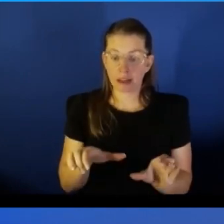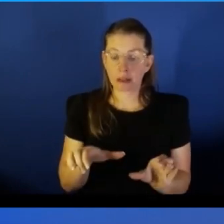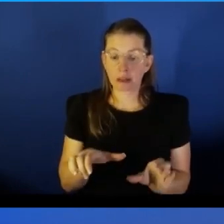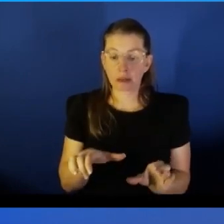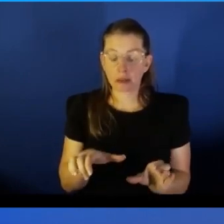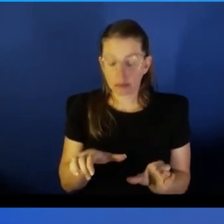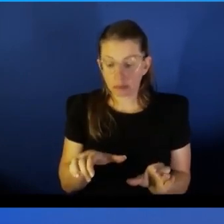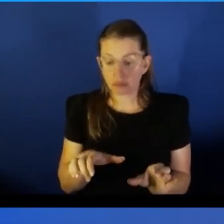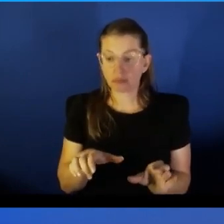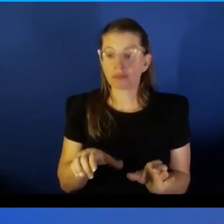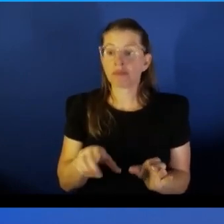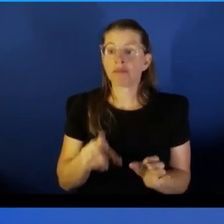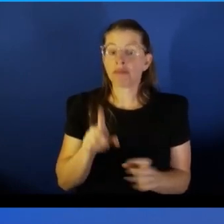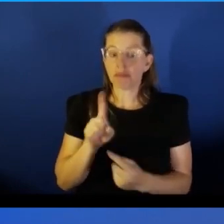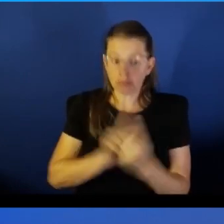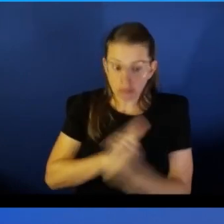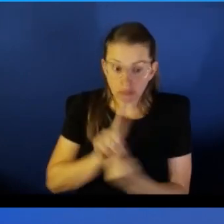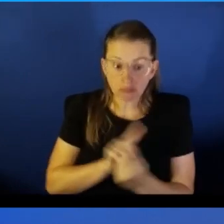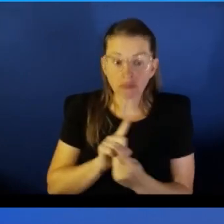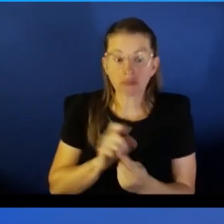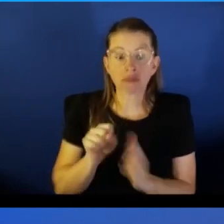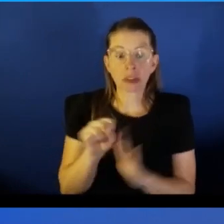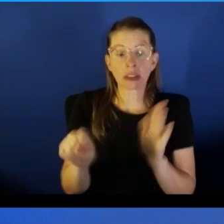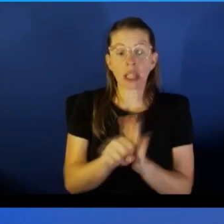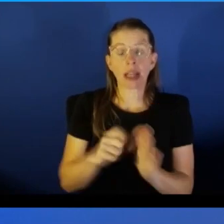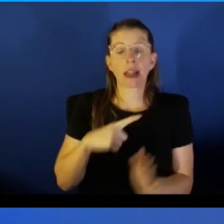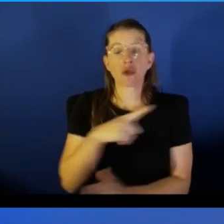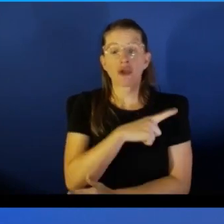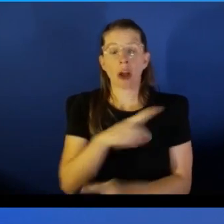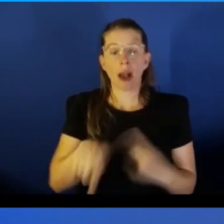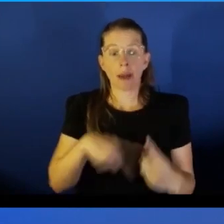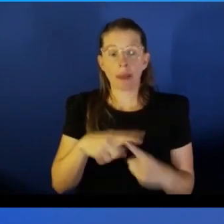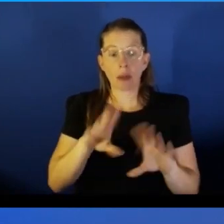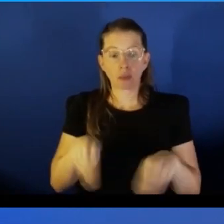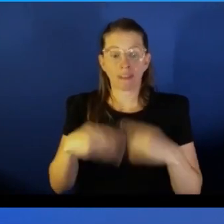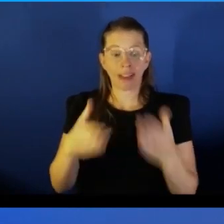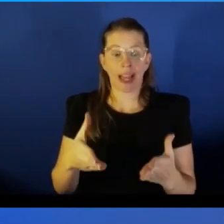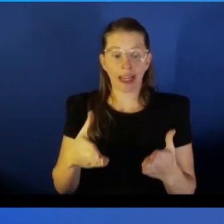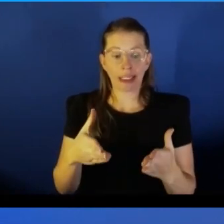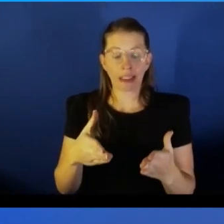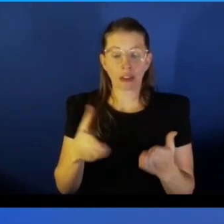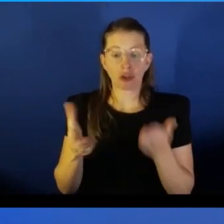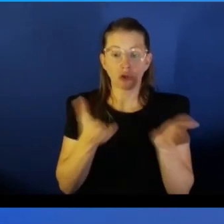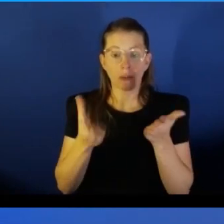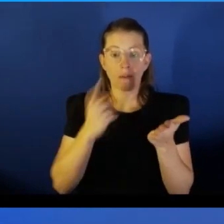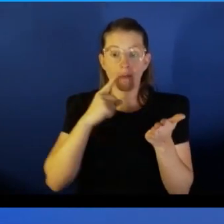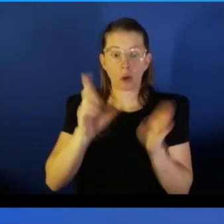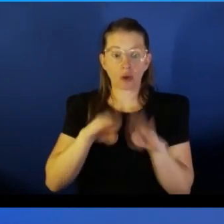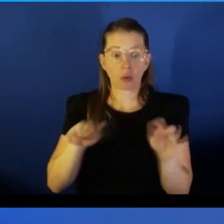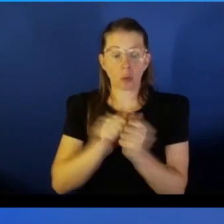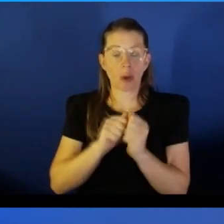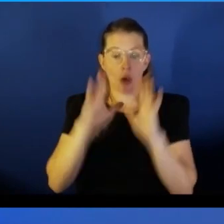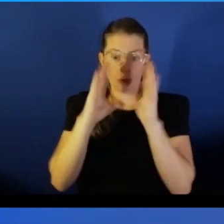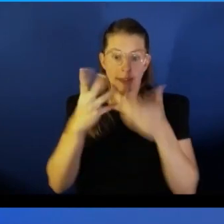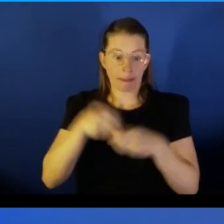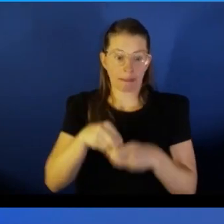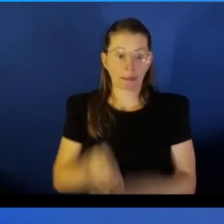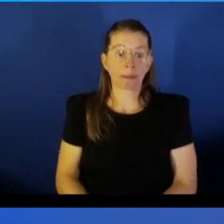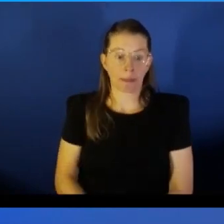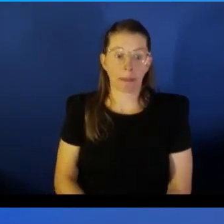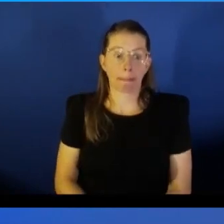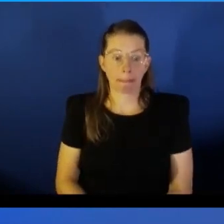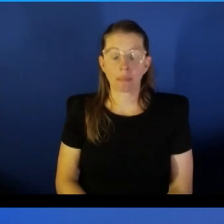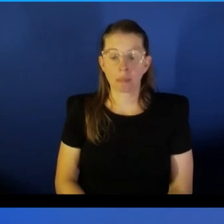going and talking to state legislators about providing services for children with autism. One of